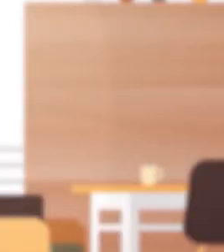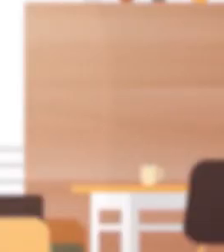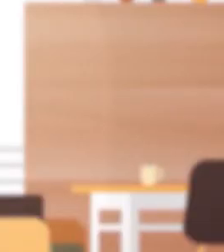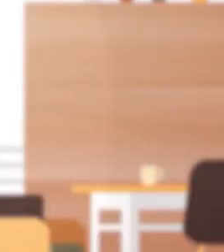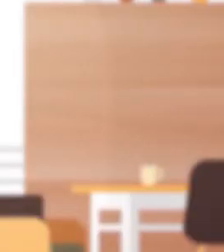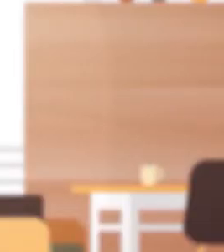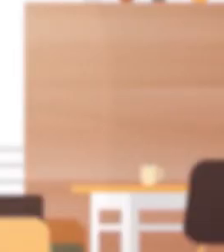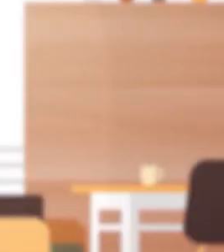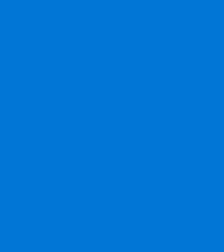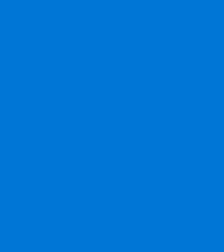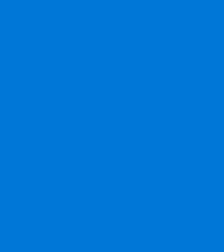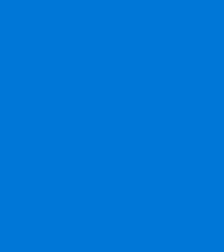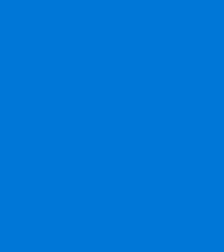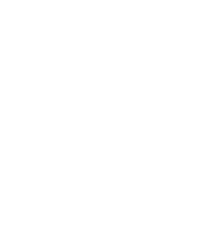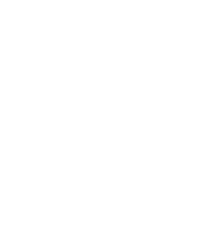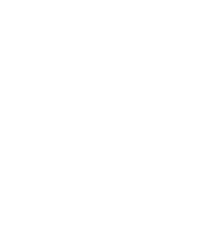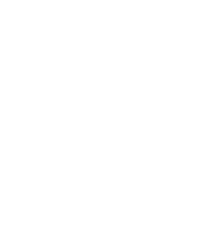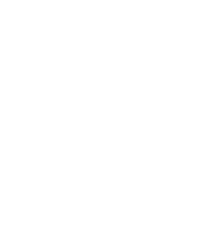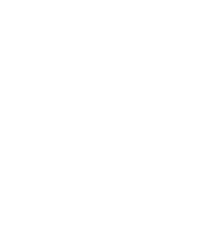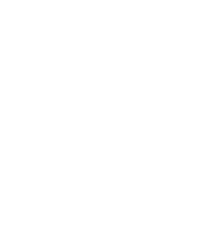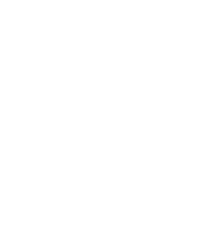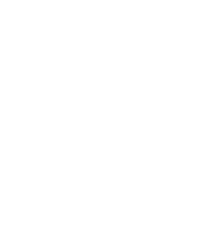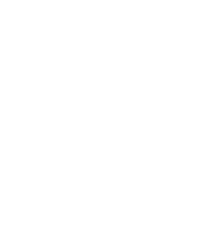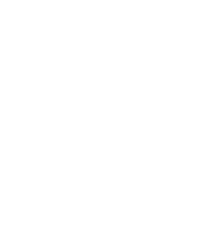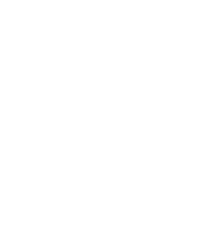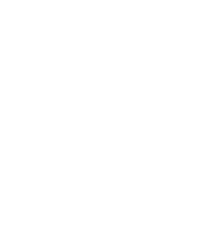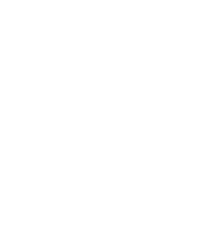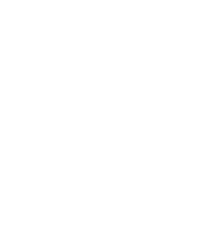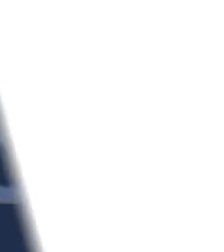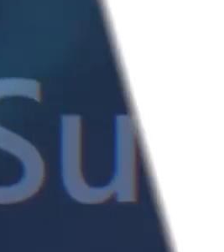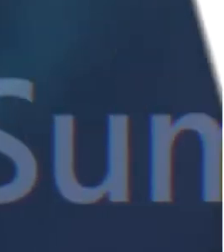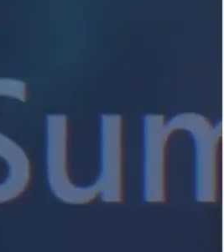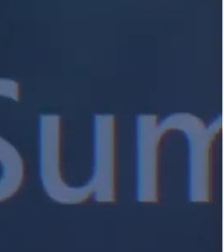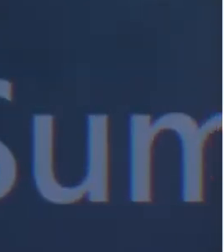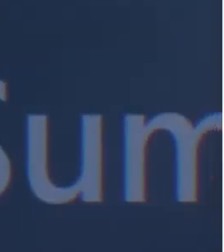it's great for all of us. Windows 10. Microsoft.